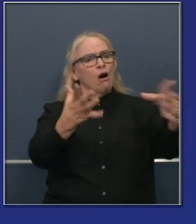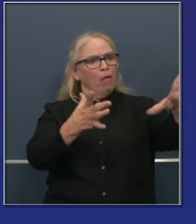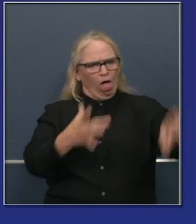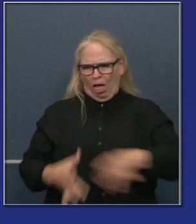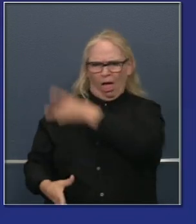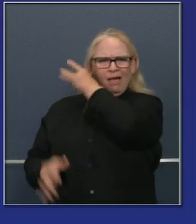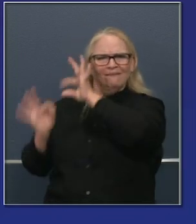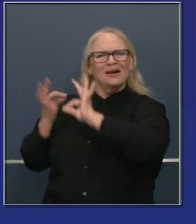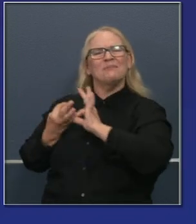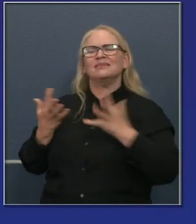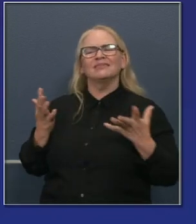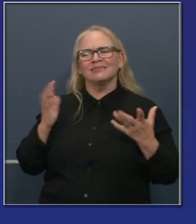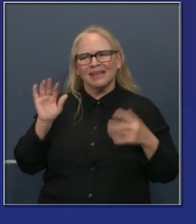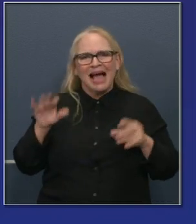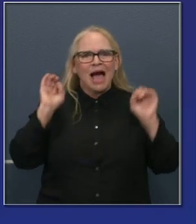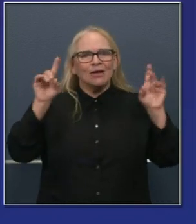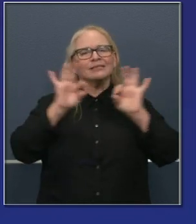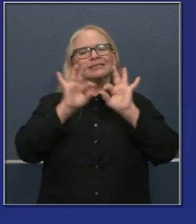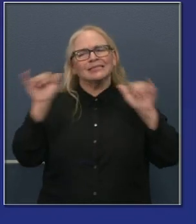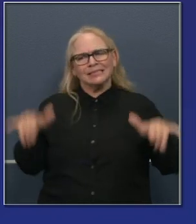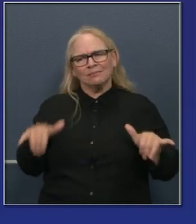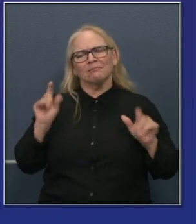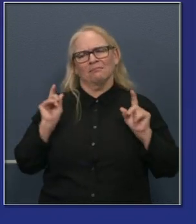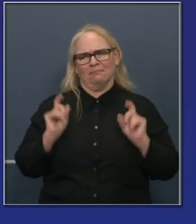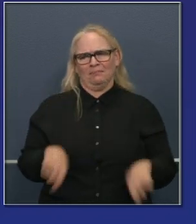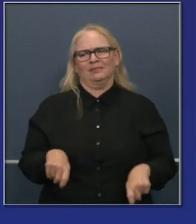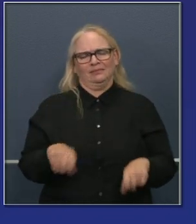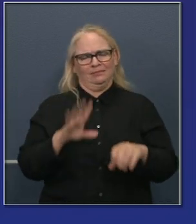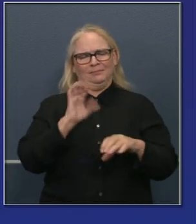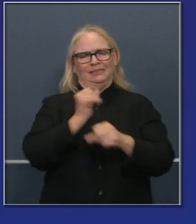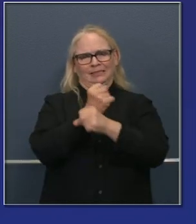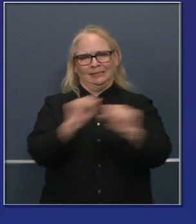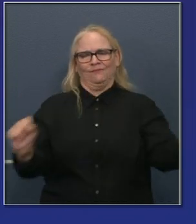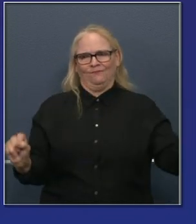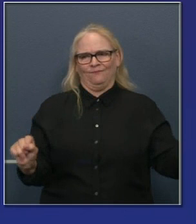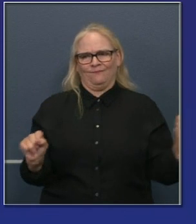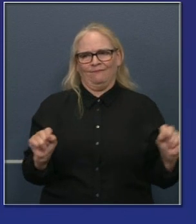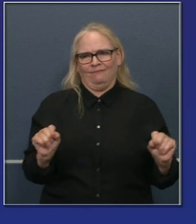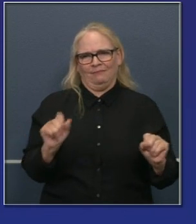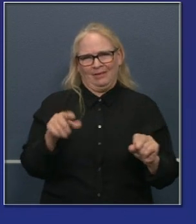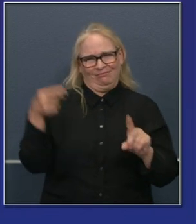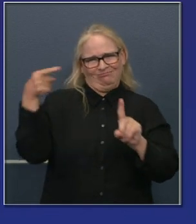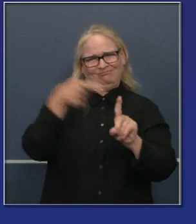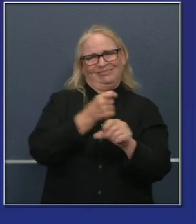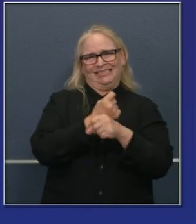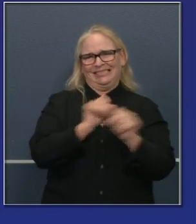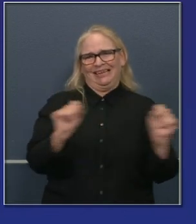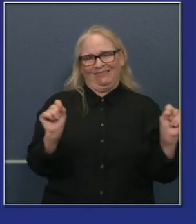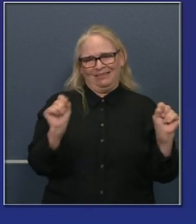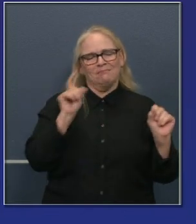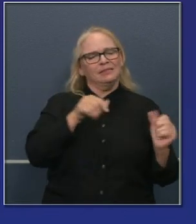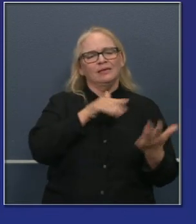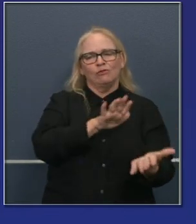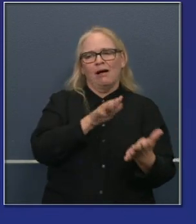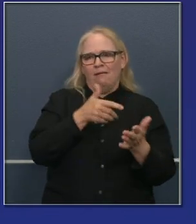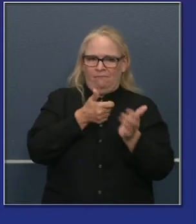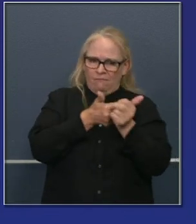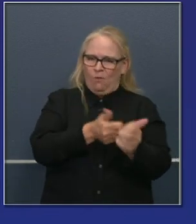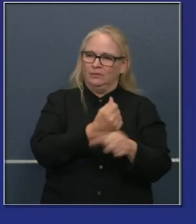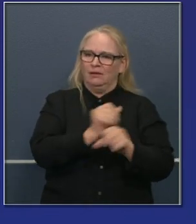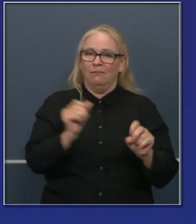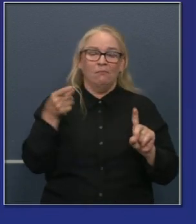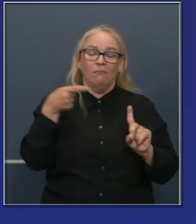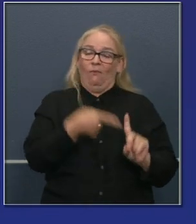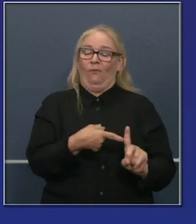broadly, and we are responsible to address the needs of that ecosystem. And part of that ecosystem, in closing, does